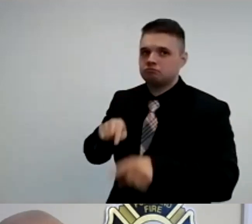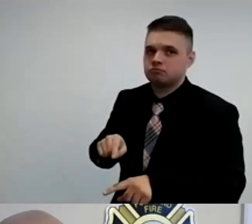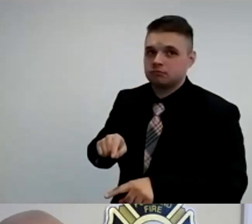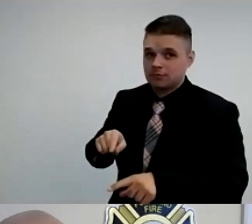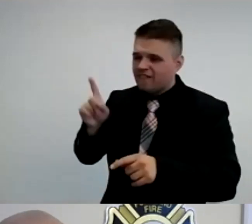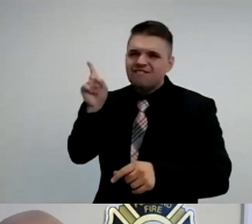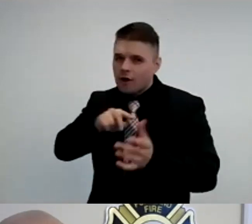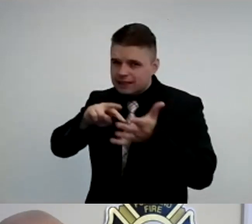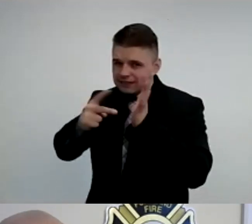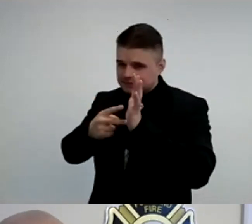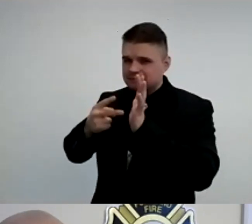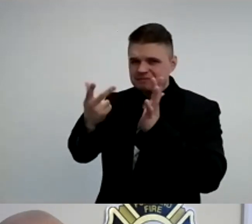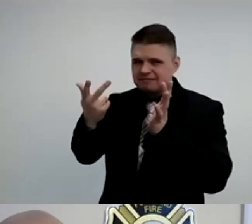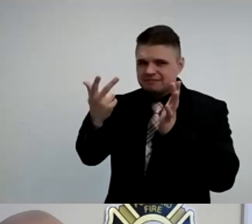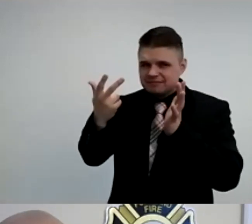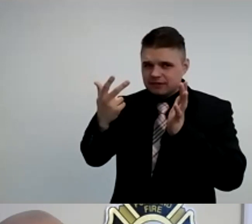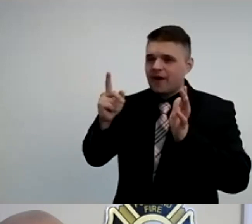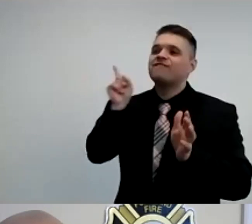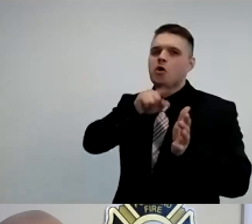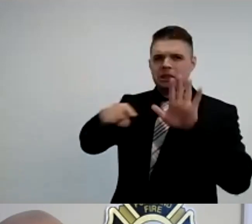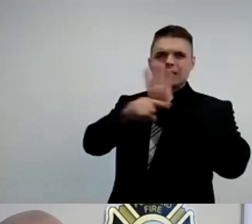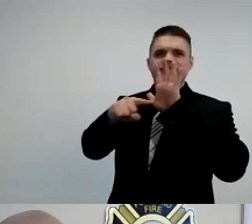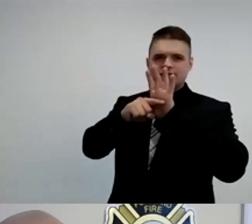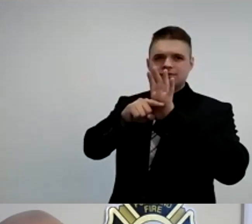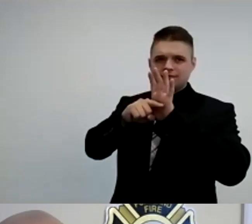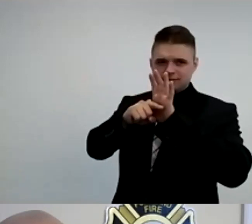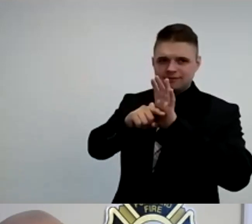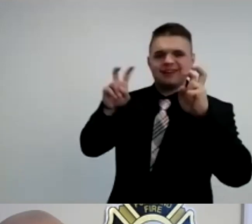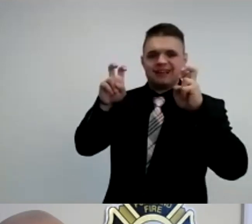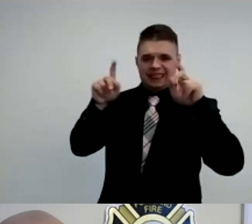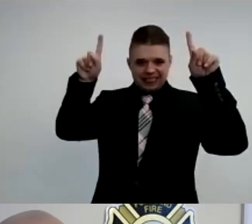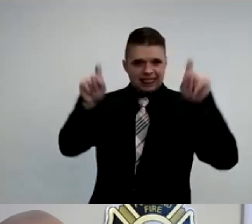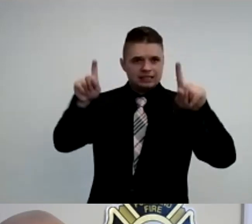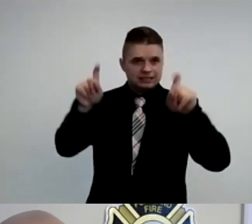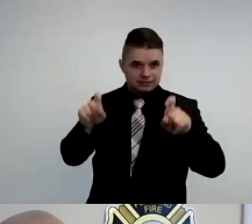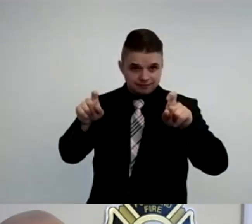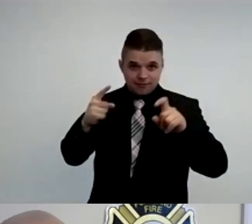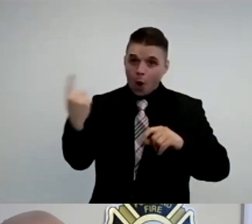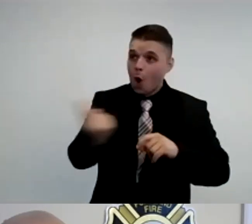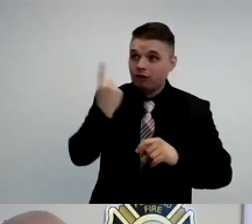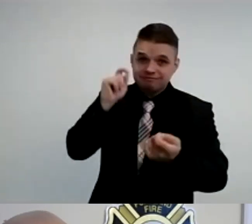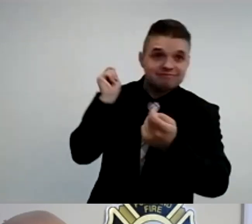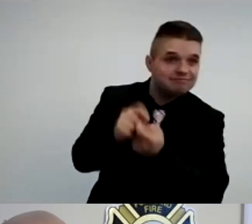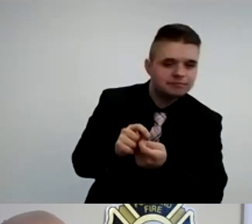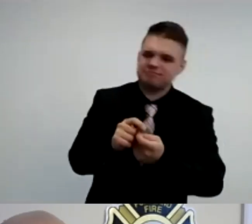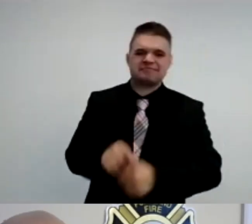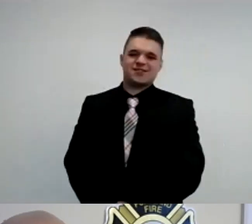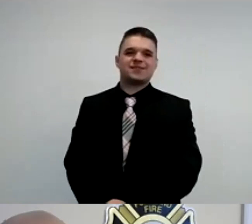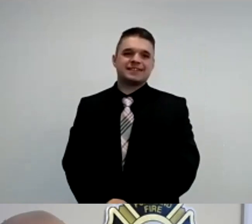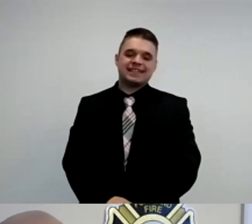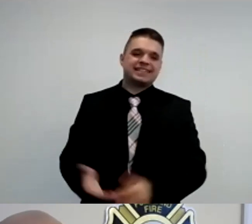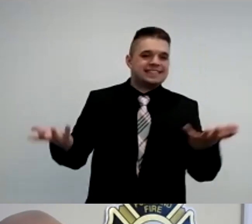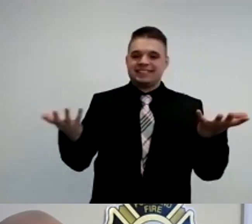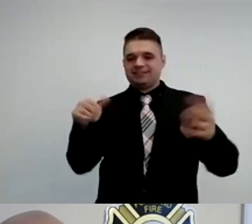the current diagnostic test, which is doesn't always give a reliable result, and no test is 100%